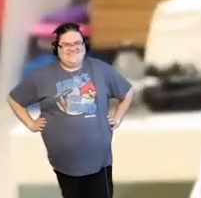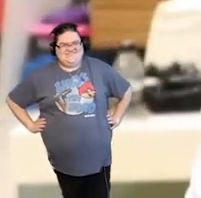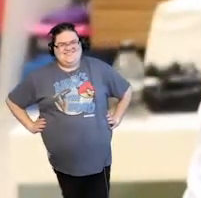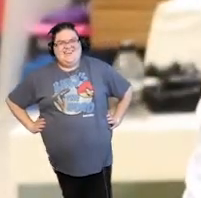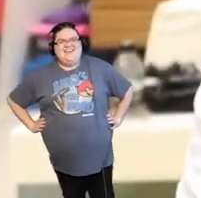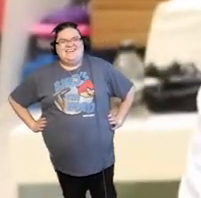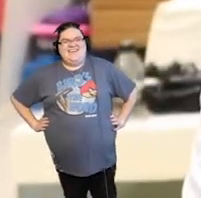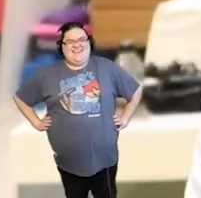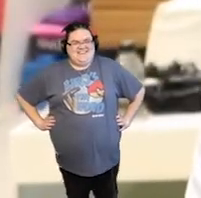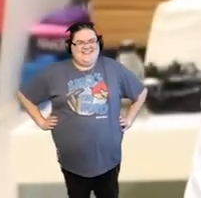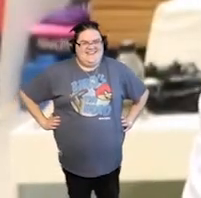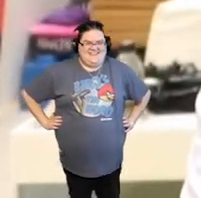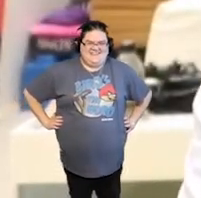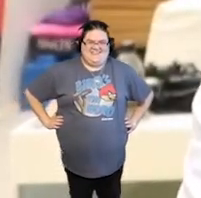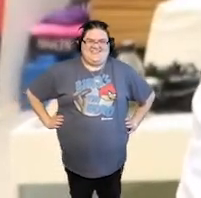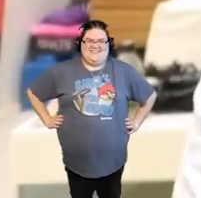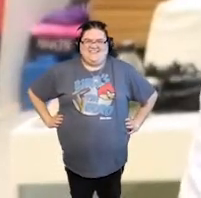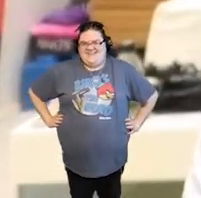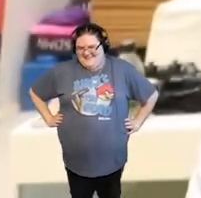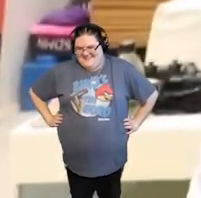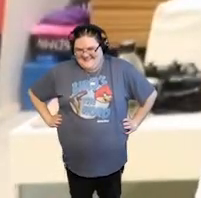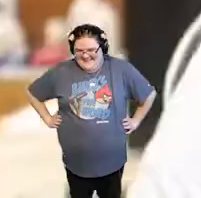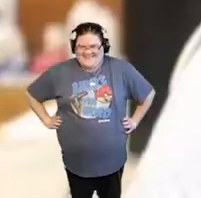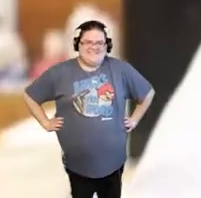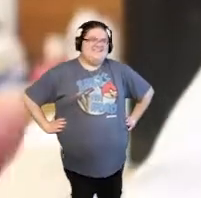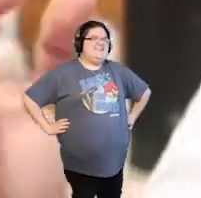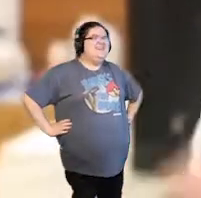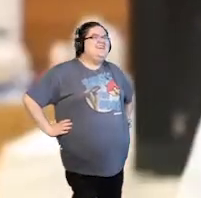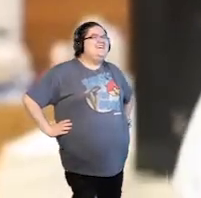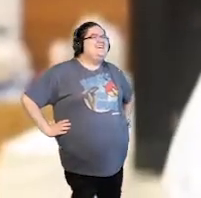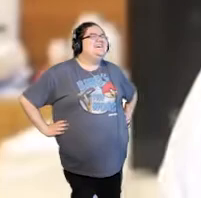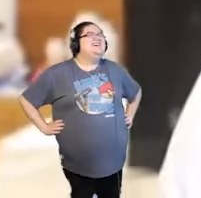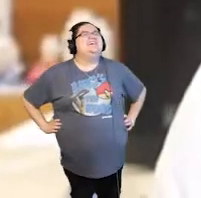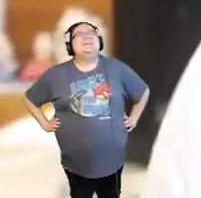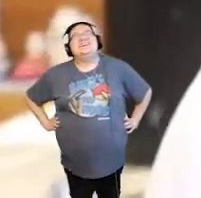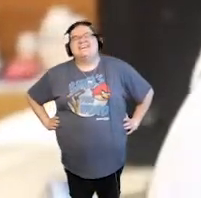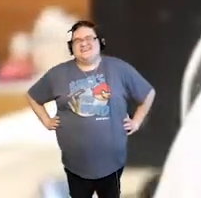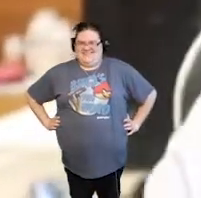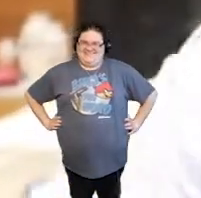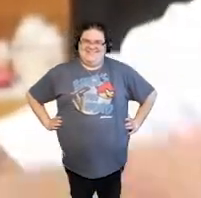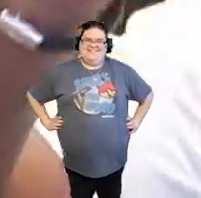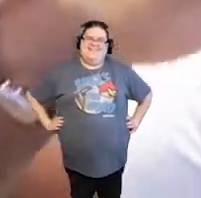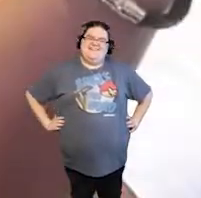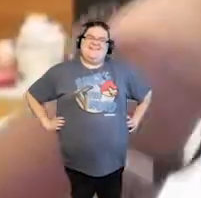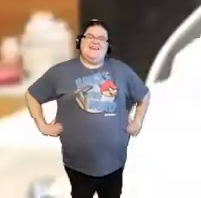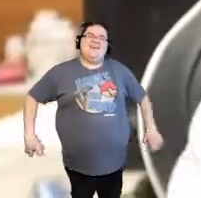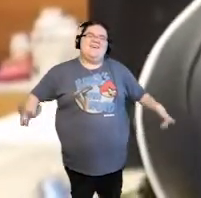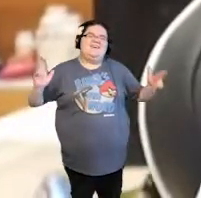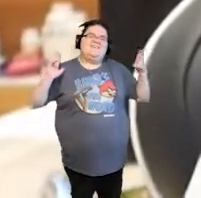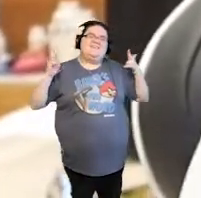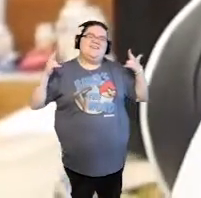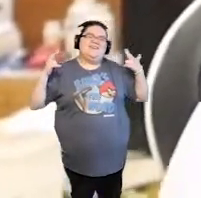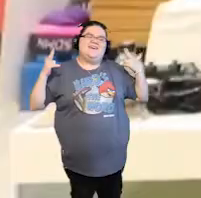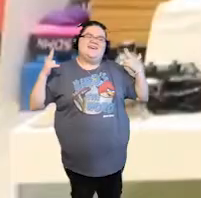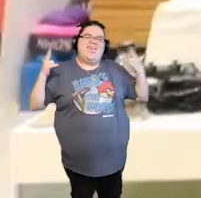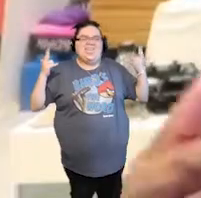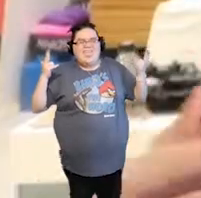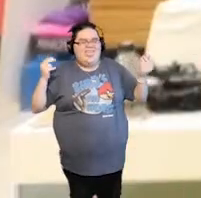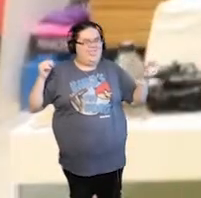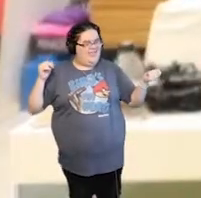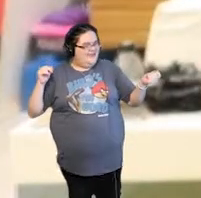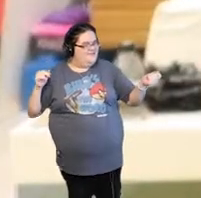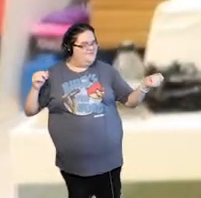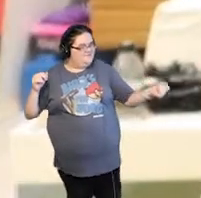let's end it there. Anyway, yeah, that's just, all right. Anyway, it's been your boy, KSI, JWT. Be sure to keep on streaming. Hell really love. Yeah. Buy